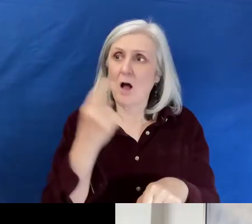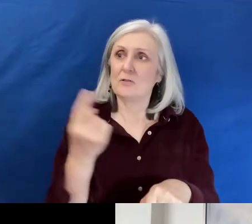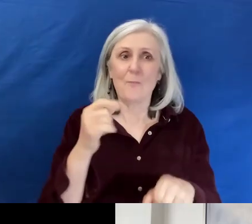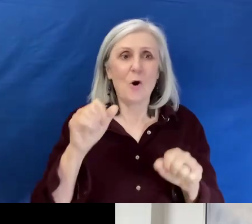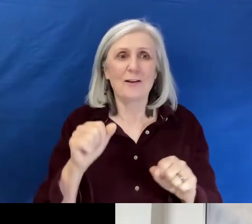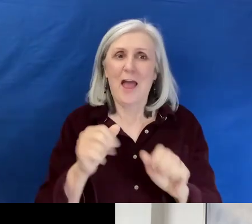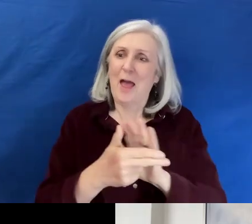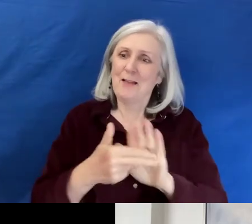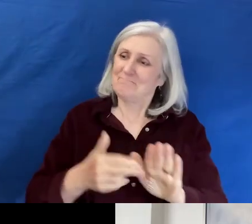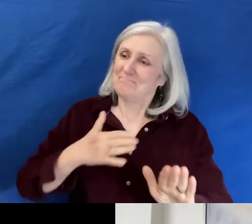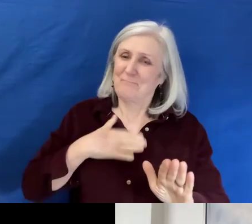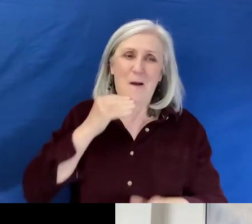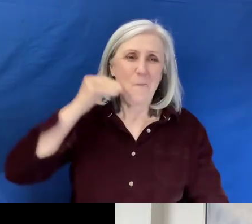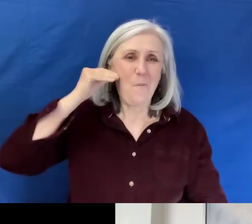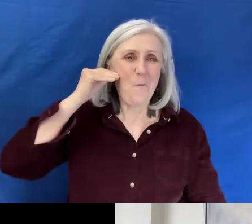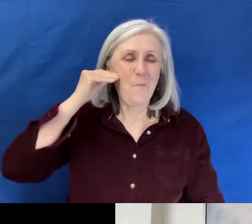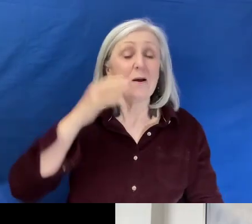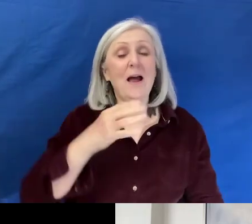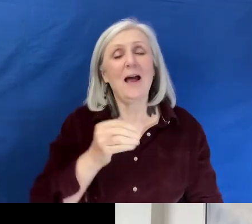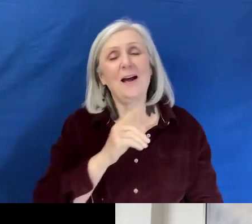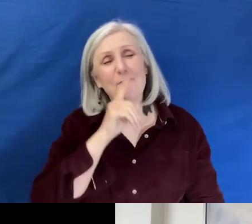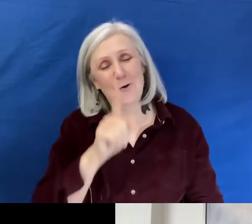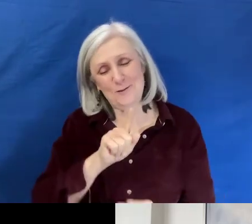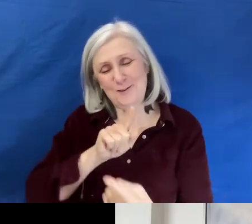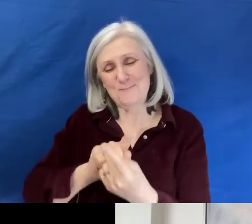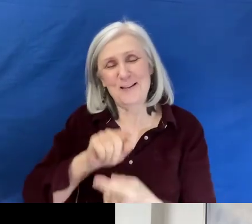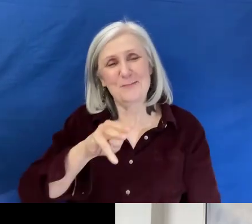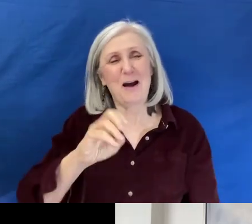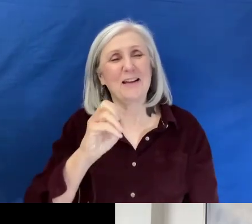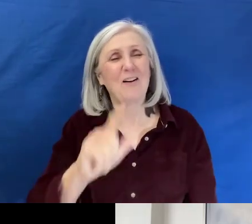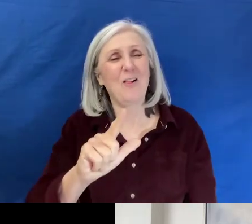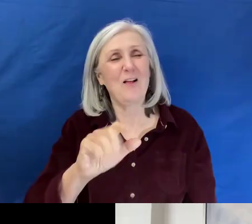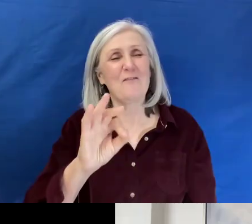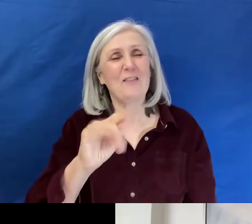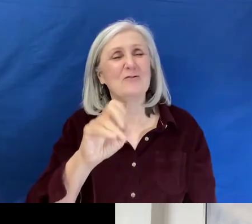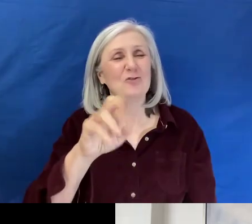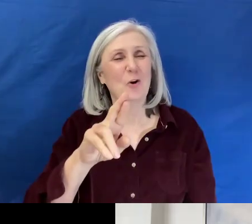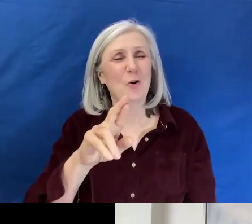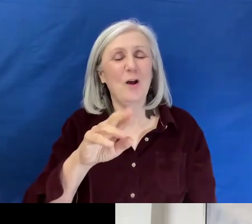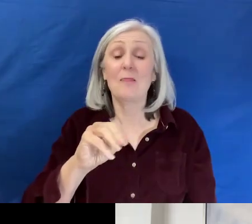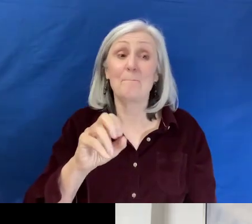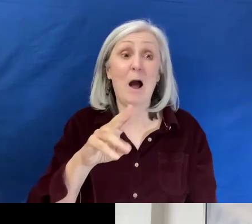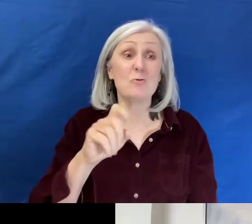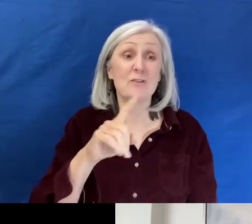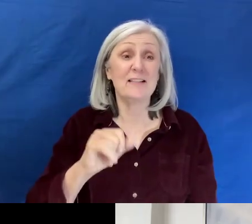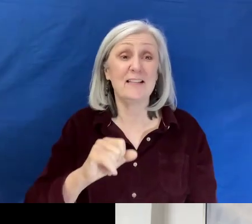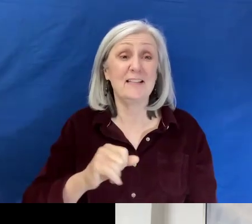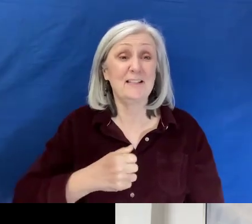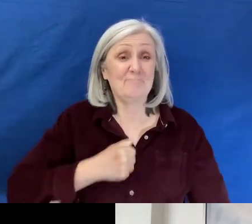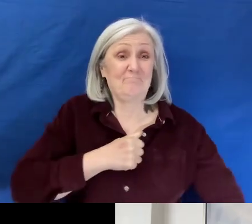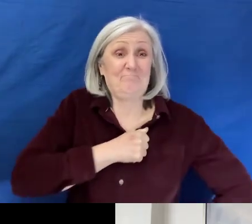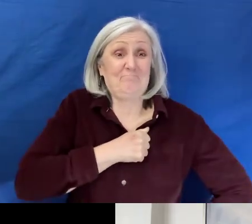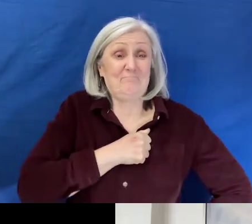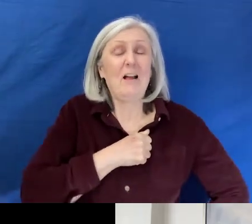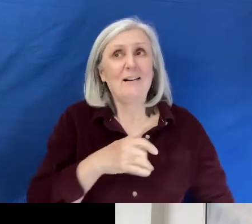And and of course she meets, Michael Fletcher, the Mountie, and she starts to kind of have a little bit of feelings